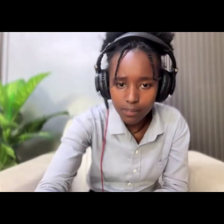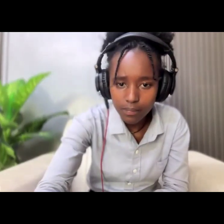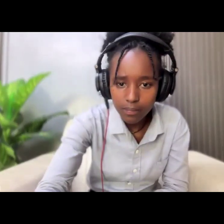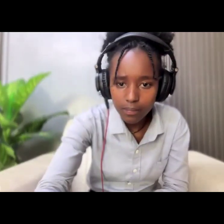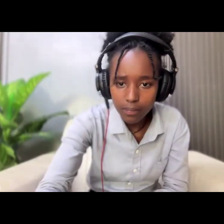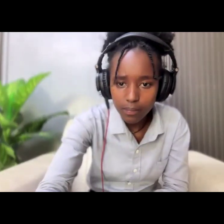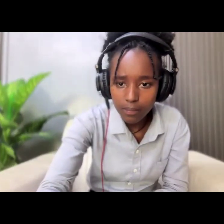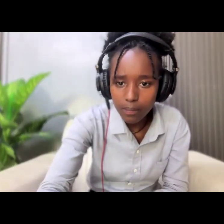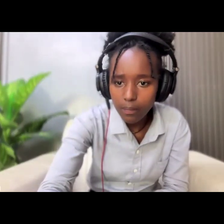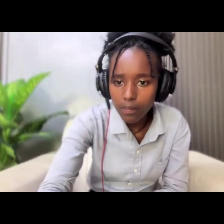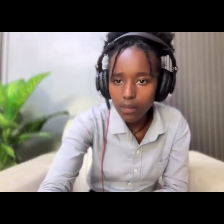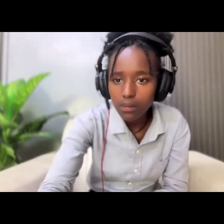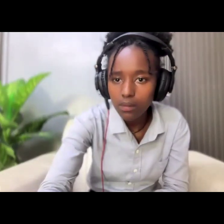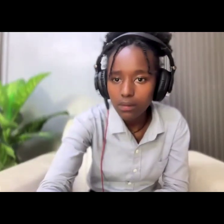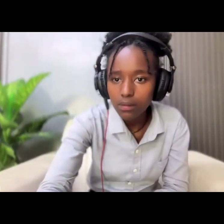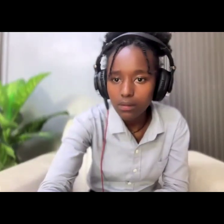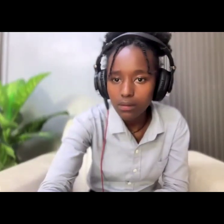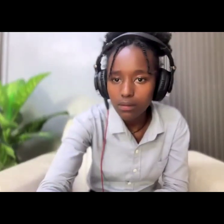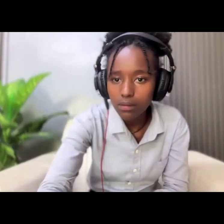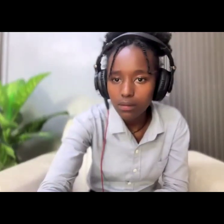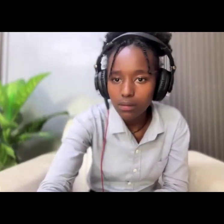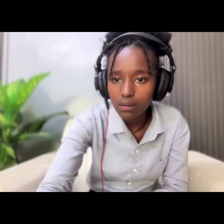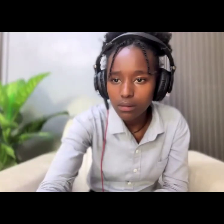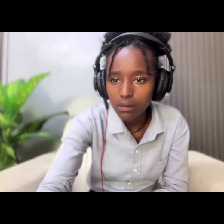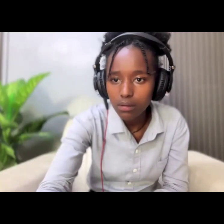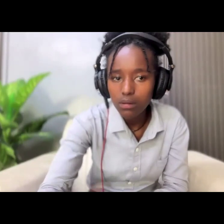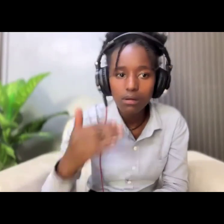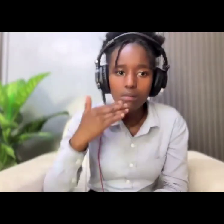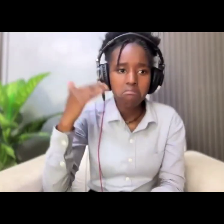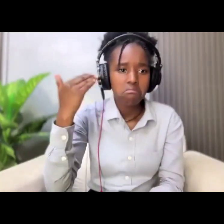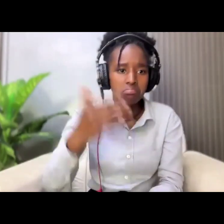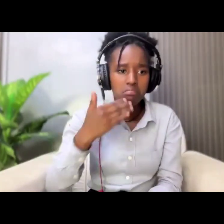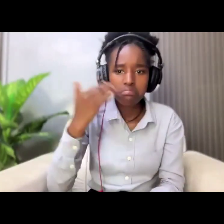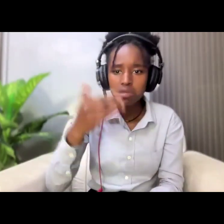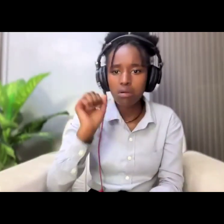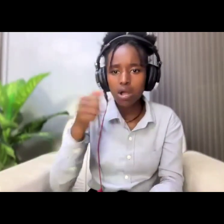@gmail.com for any further points that people want to make. Okay, thank you very much,